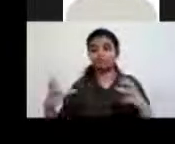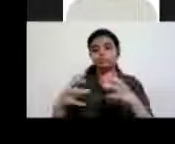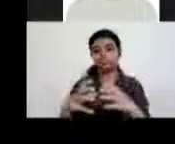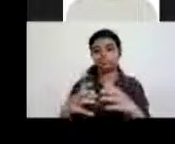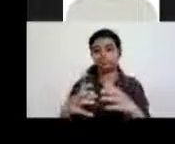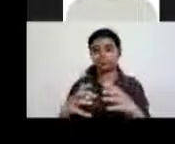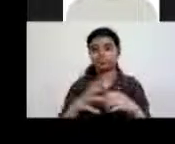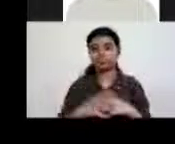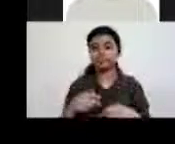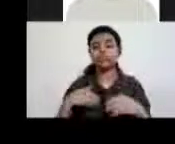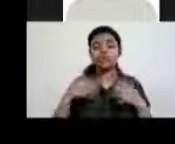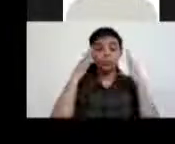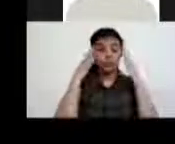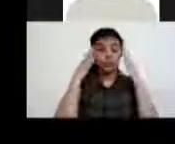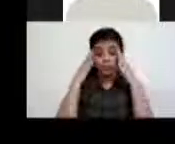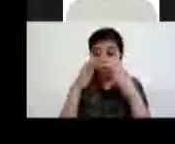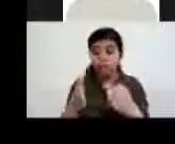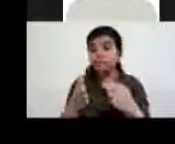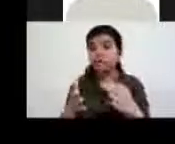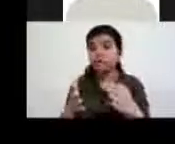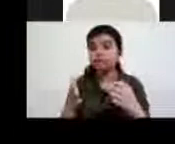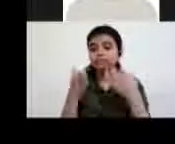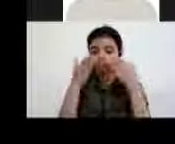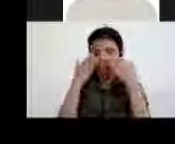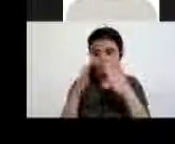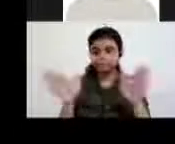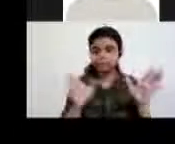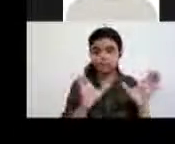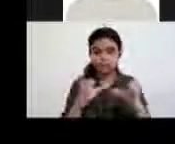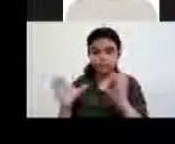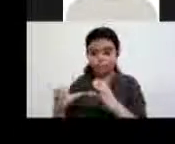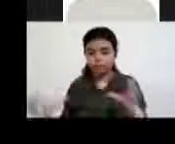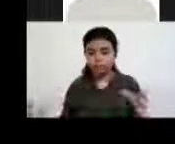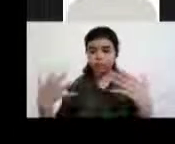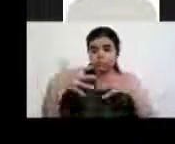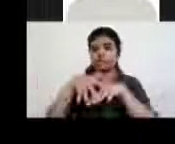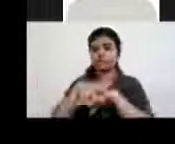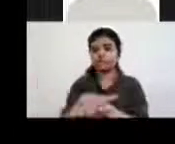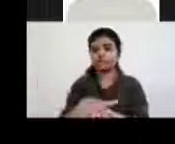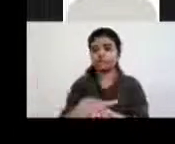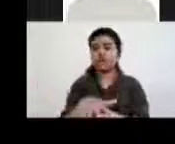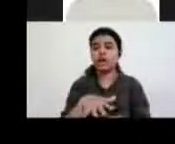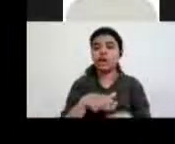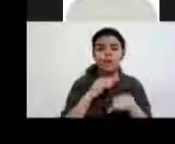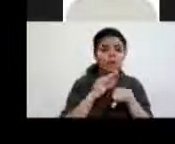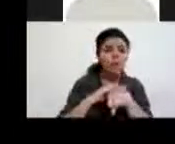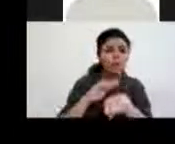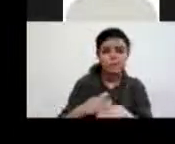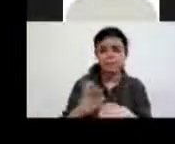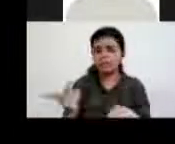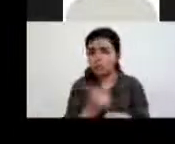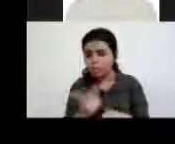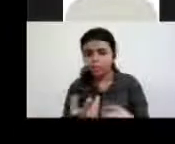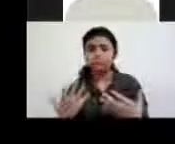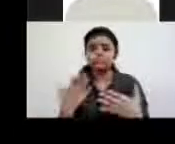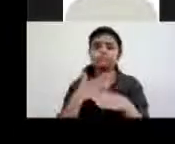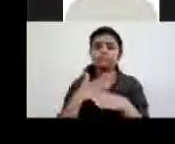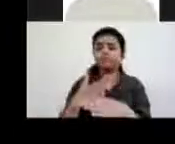to combine people and enabling them to have experiences together.